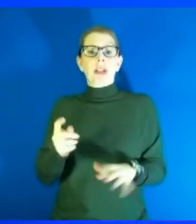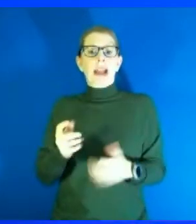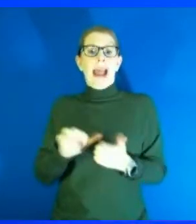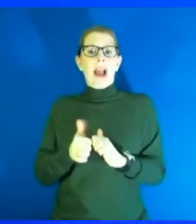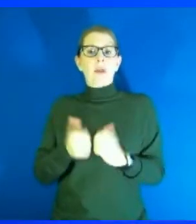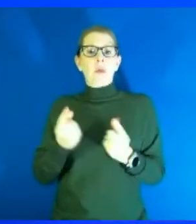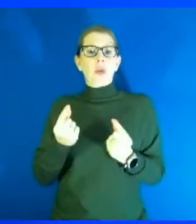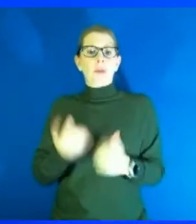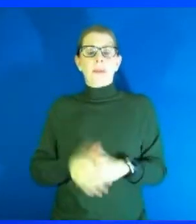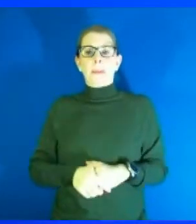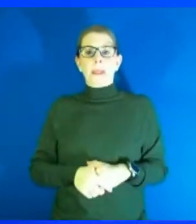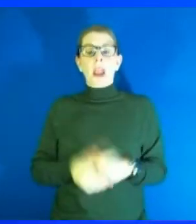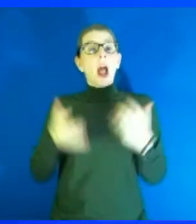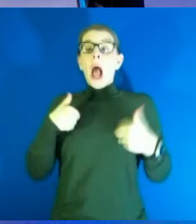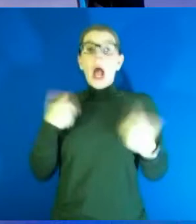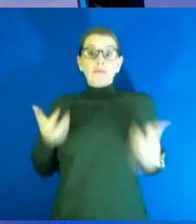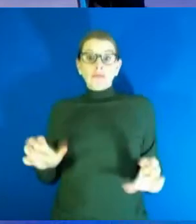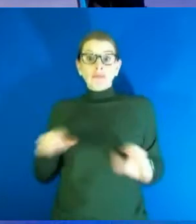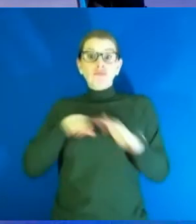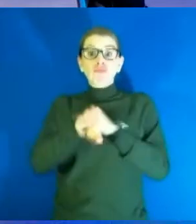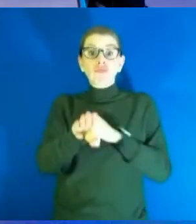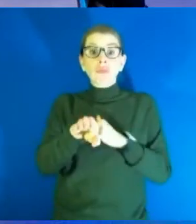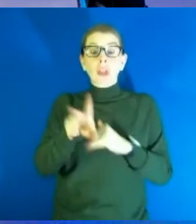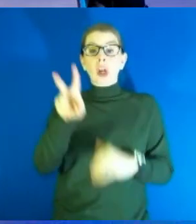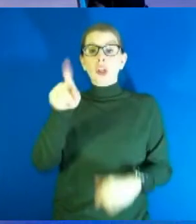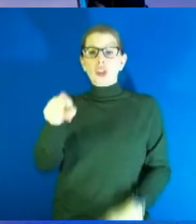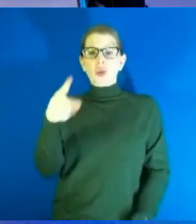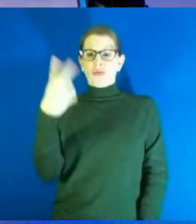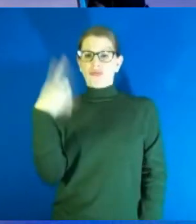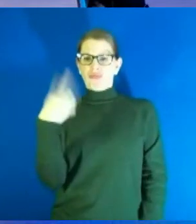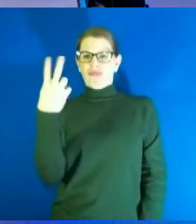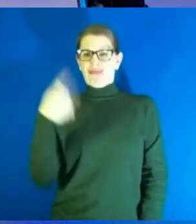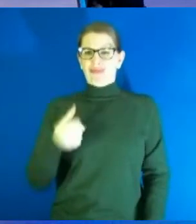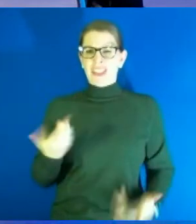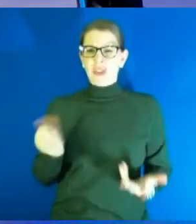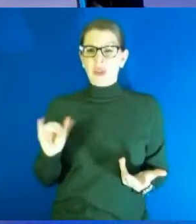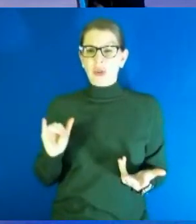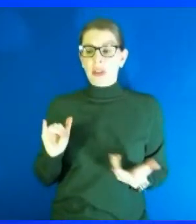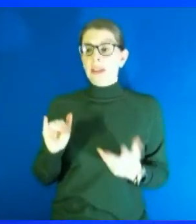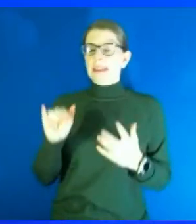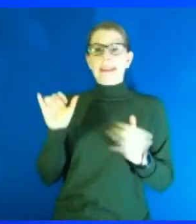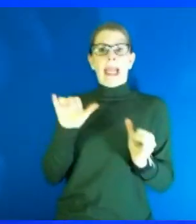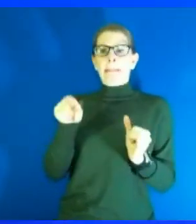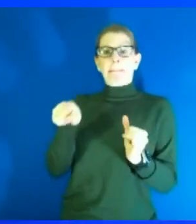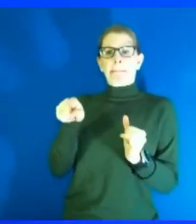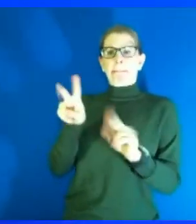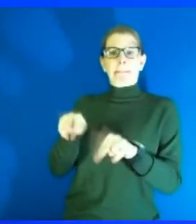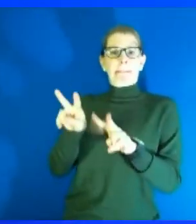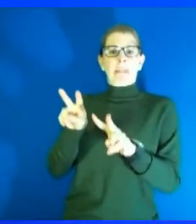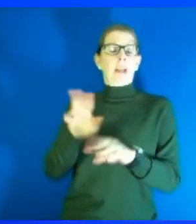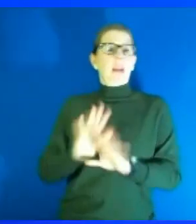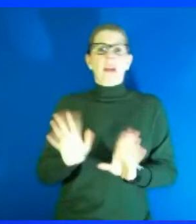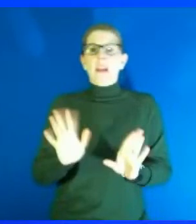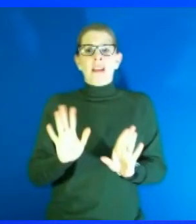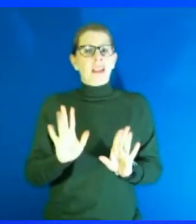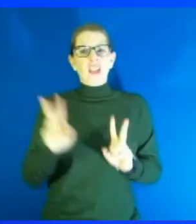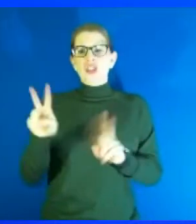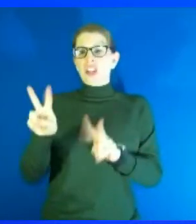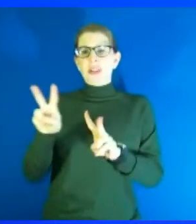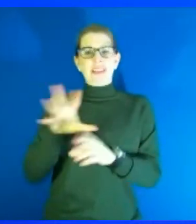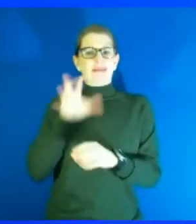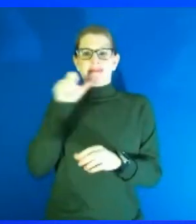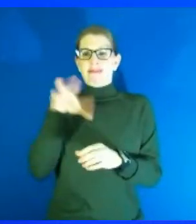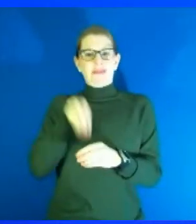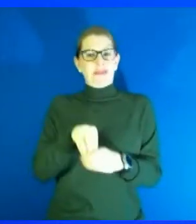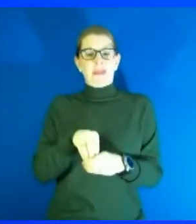because I don't want to walk in and have you judging me on something either. And I don't think they do either. Yeah, it's not based on judgments. Again, like Dr. Marshall said,